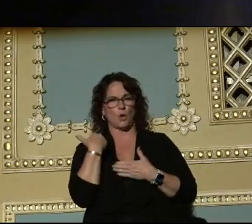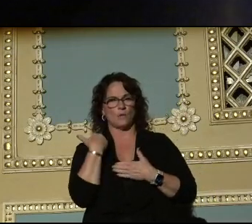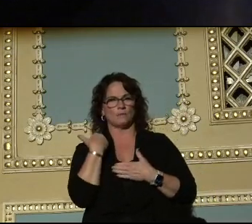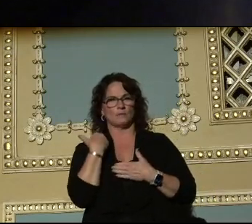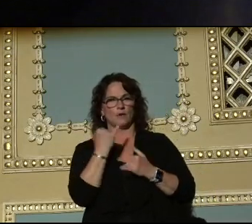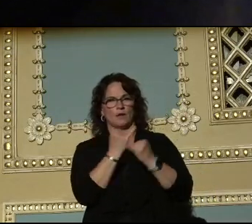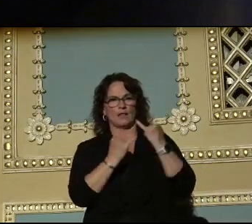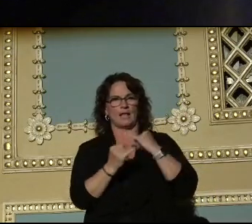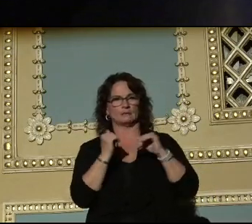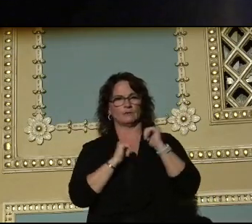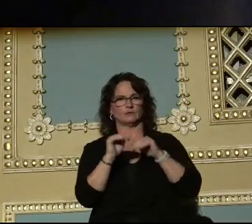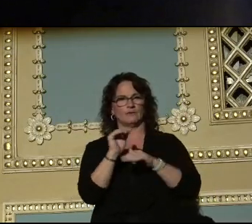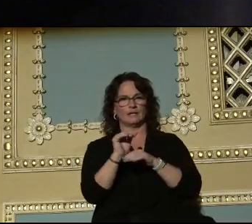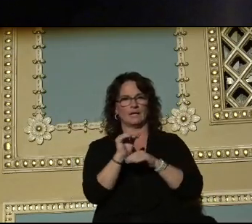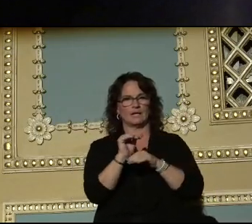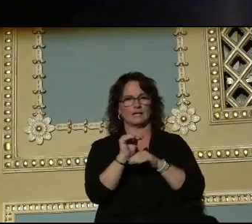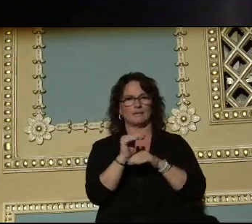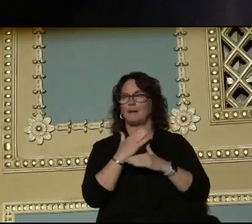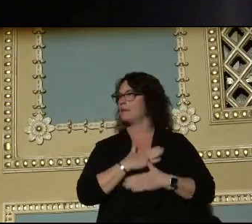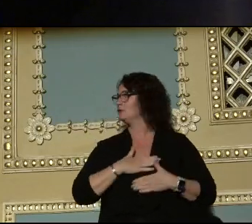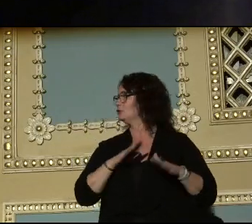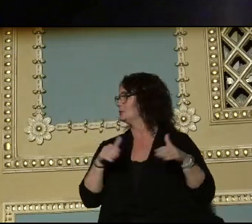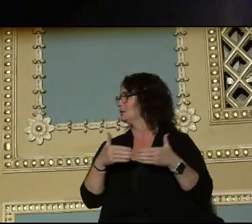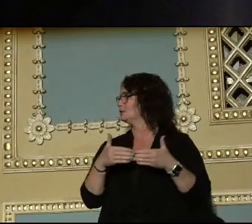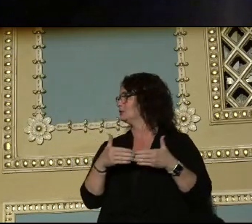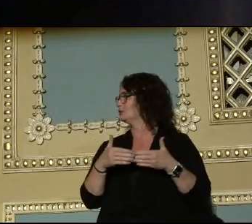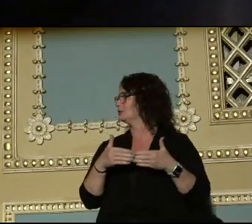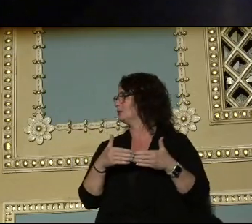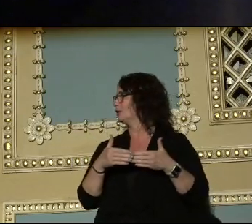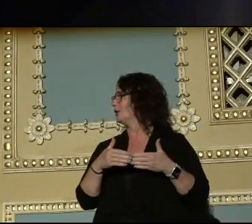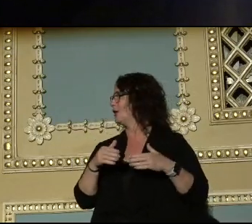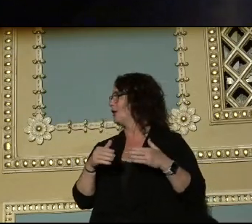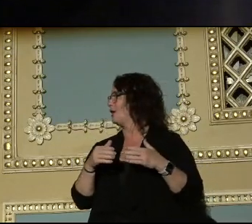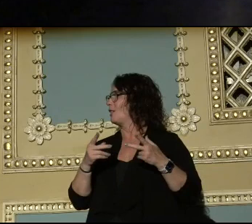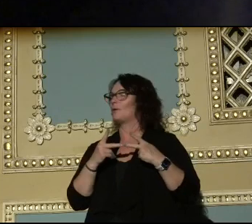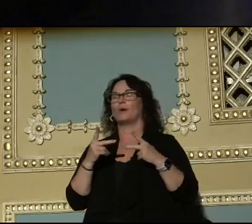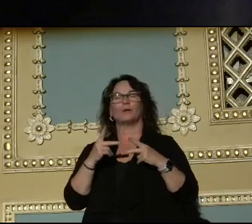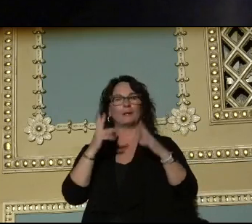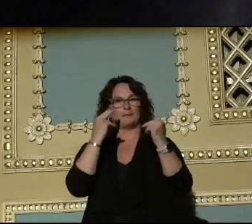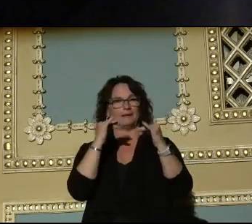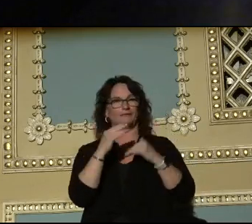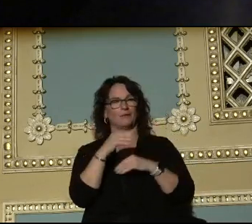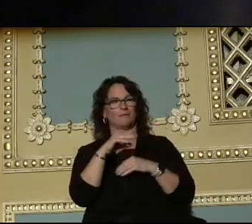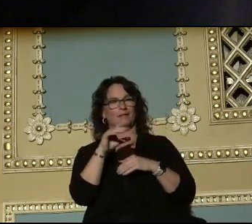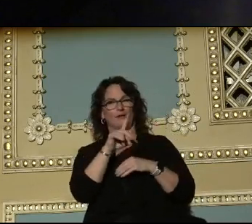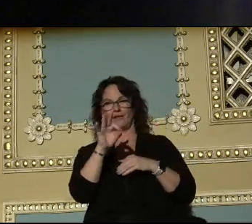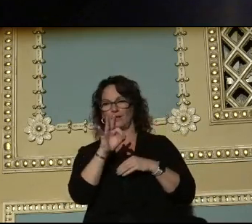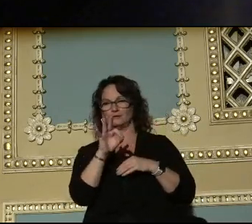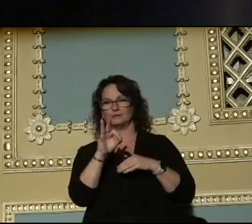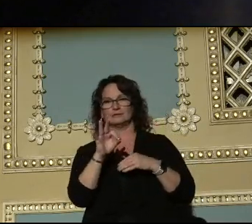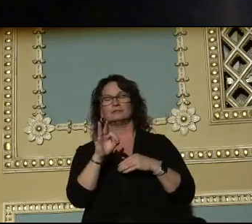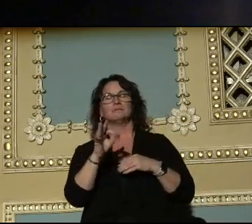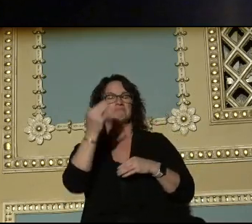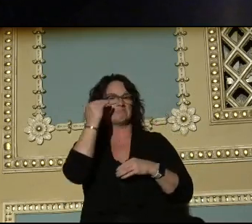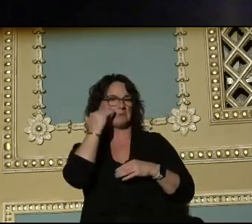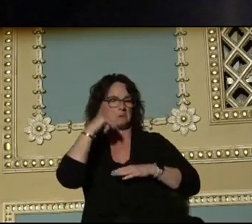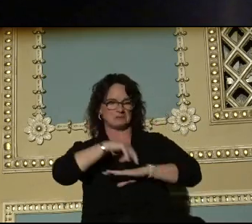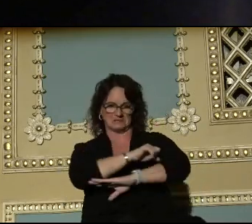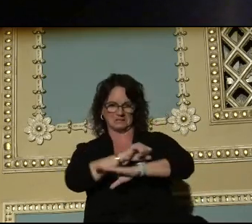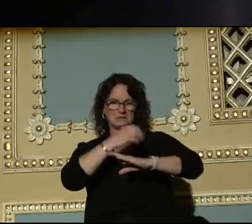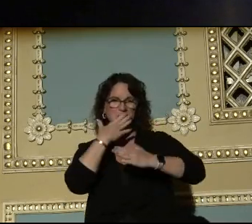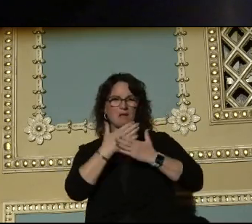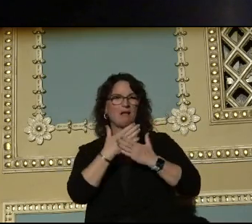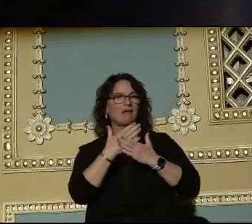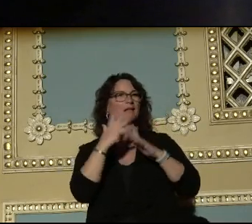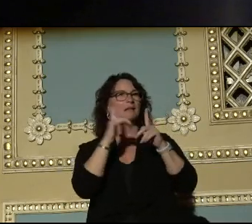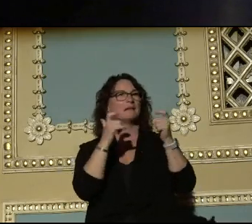our last performance of the night. It's my pleasure to introduce a local comedian from Little Falls who is no stranger to the Paramount stage and is